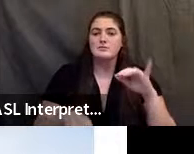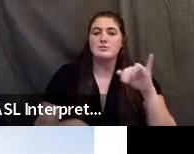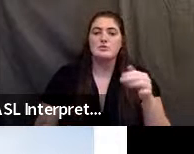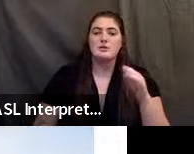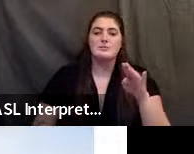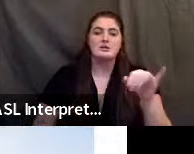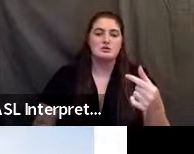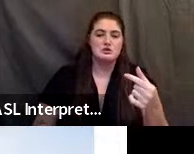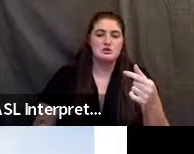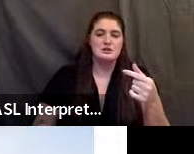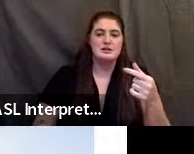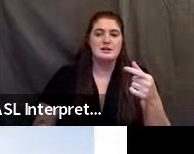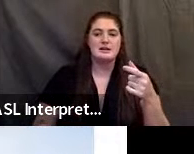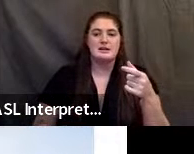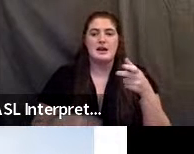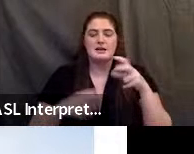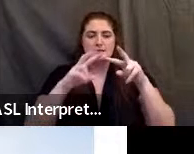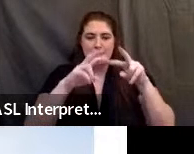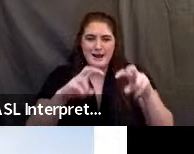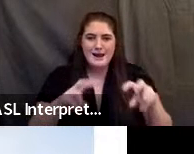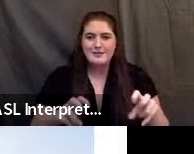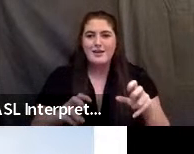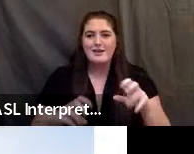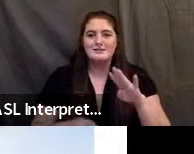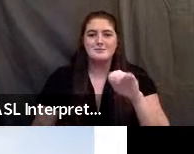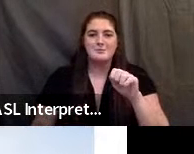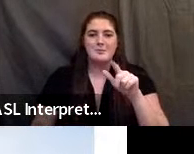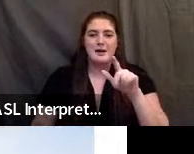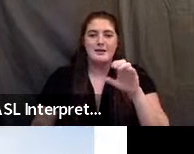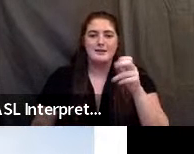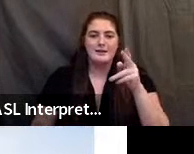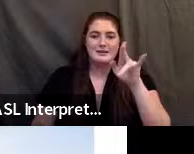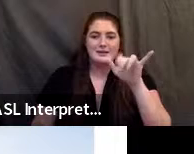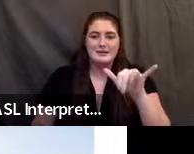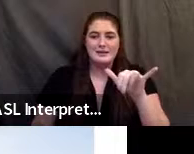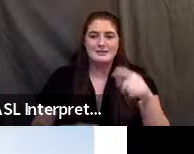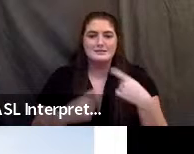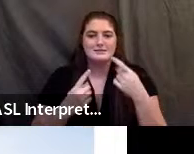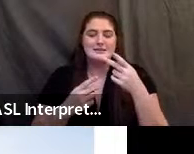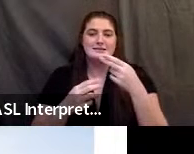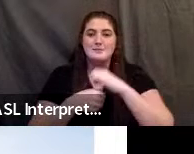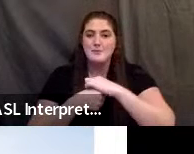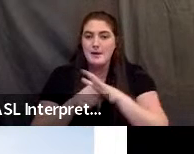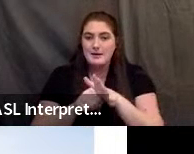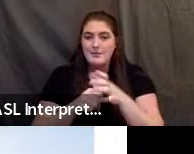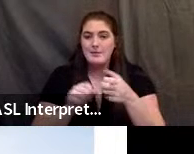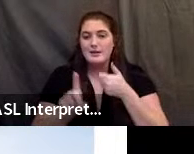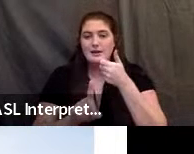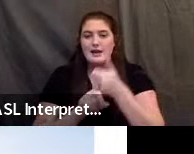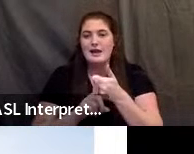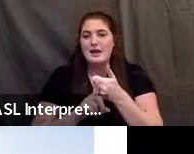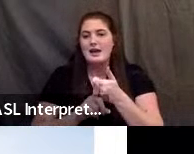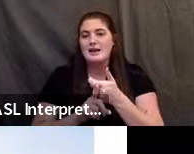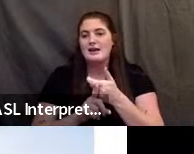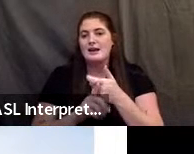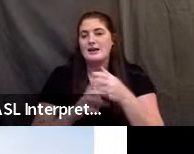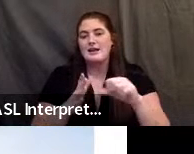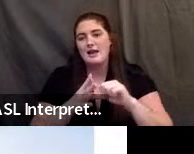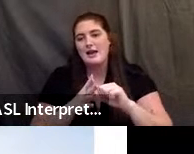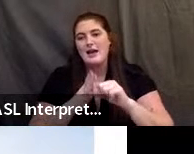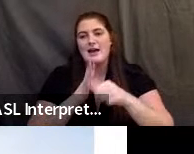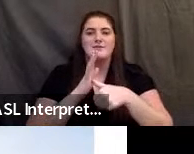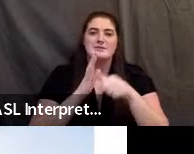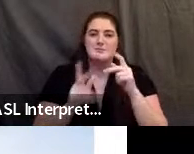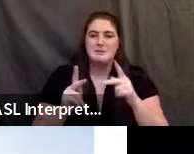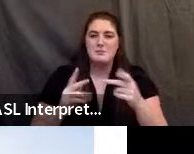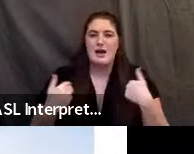time overanalyzing, you might say, balconies ever since the pandemic hit and the emphasis that everyone places on outdoor